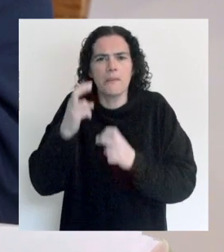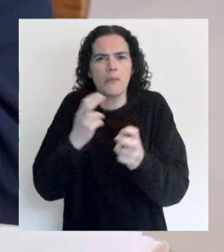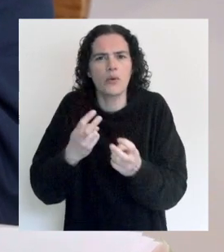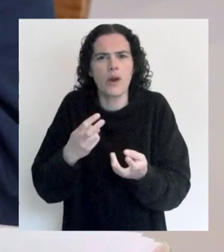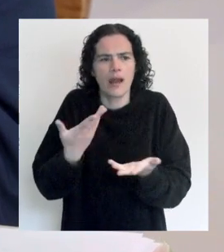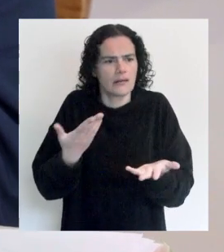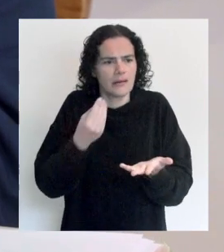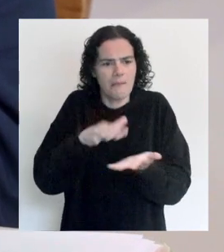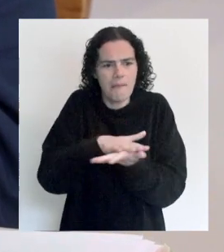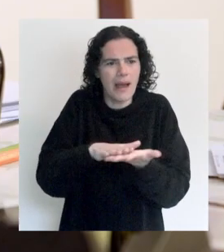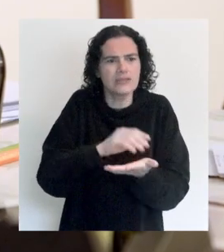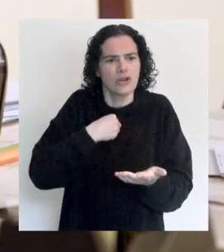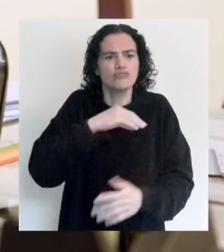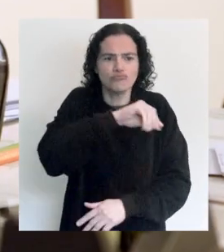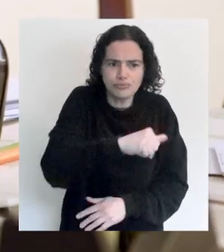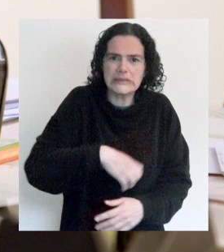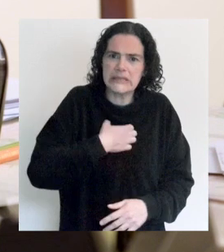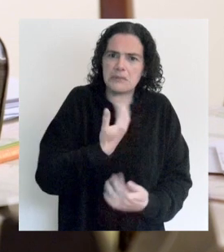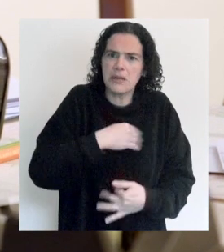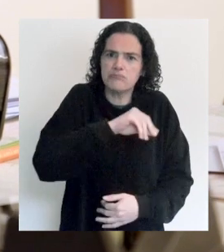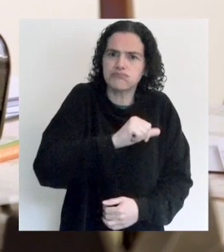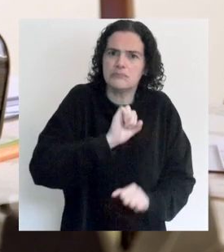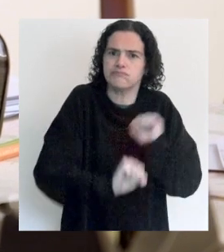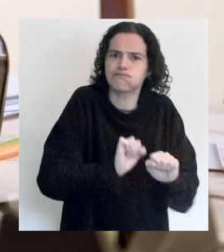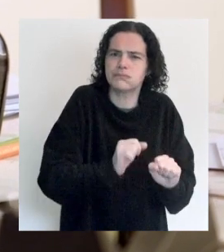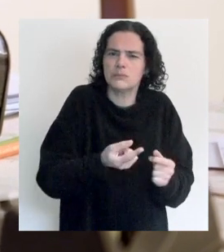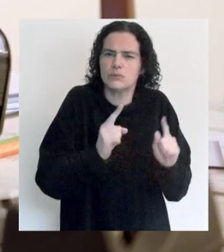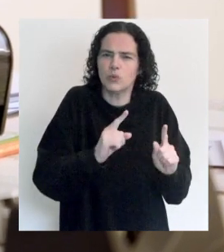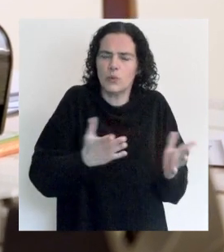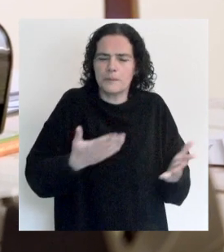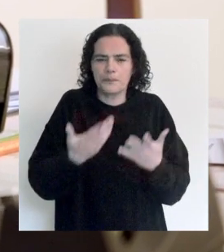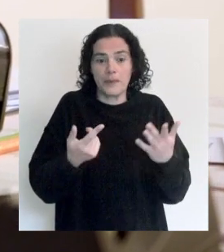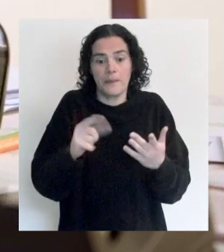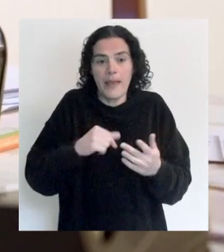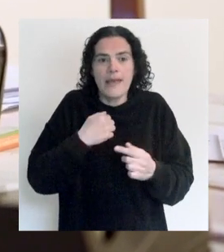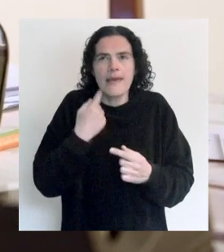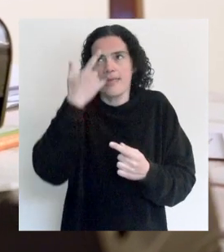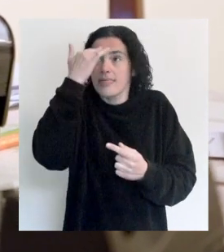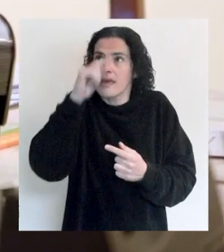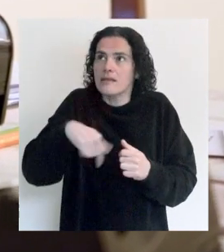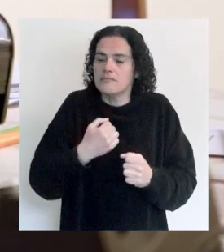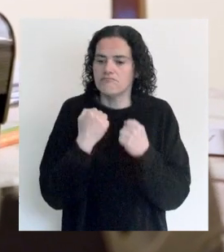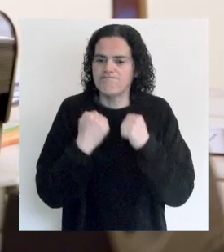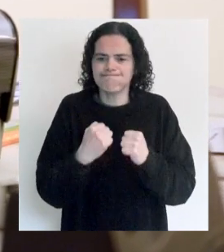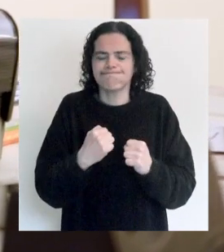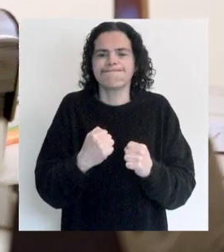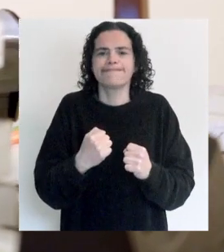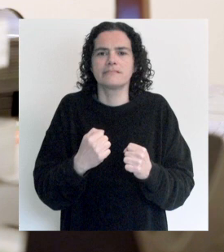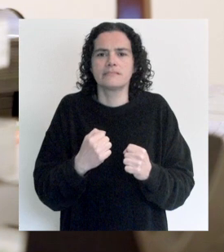local without being localists. And so this idea actually of also resisting these,